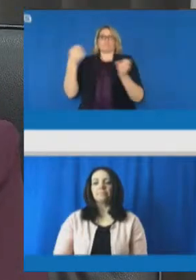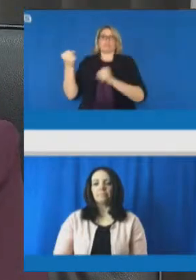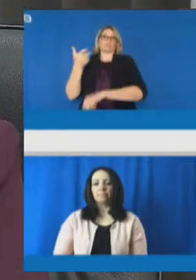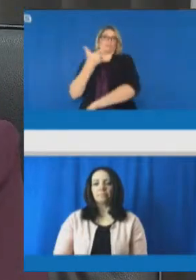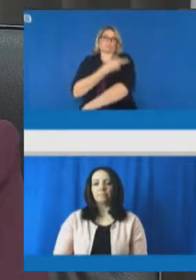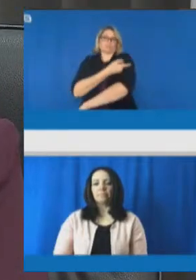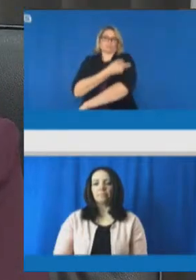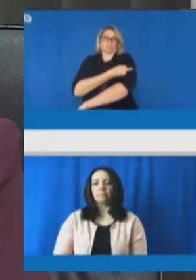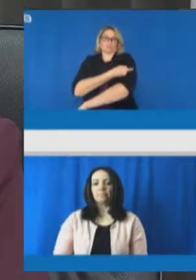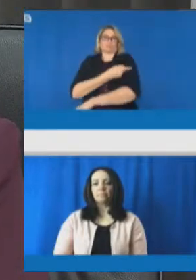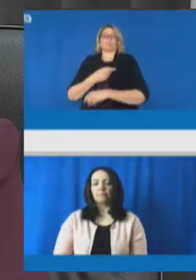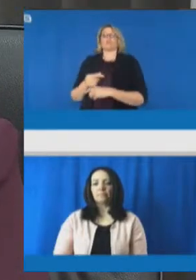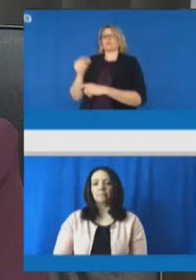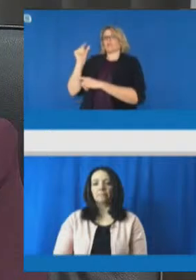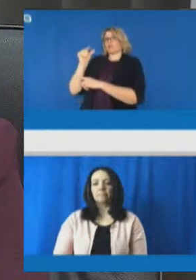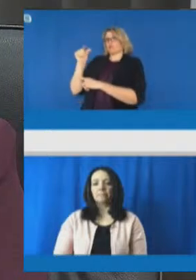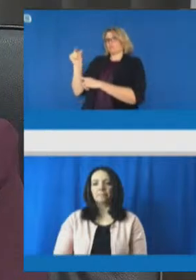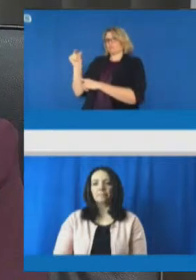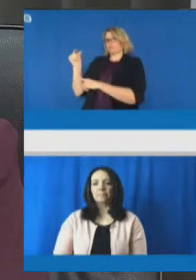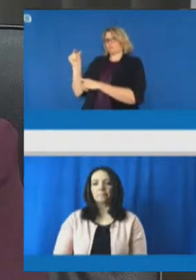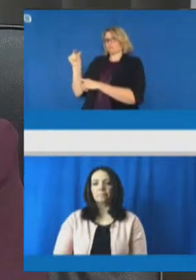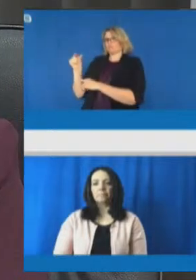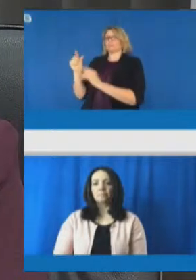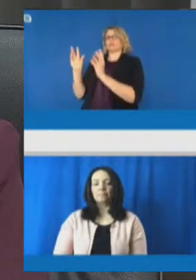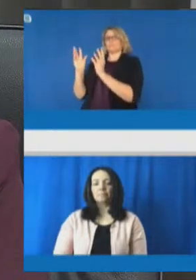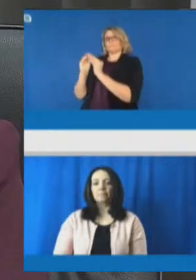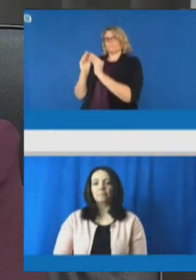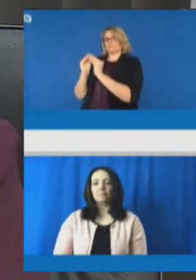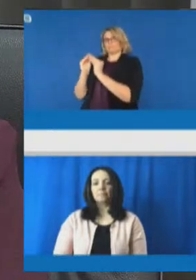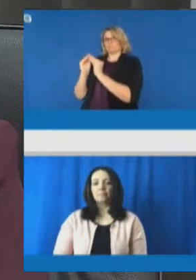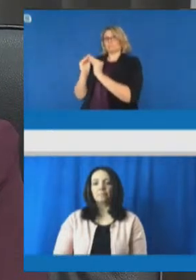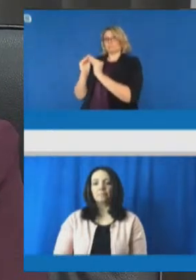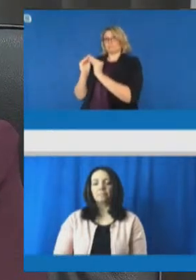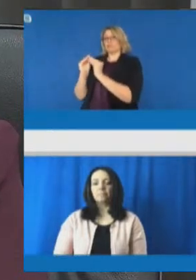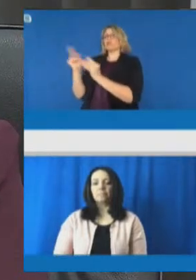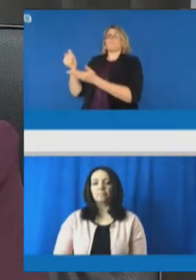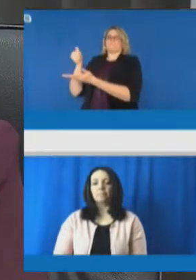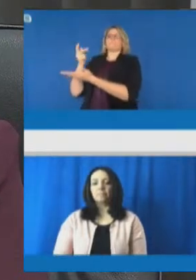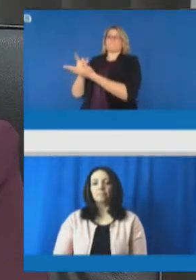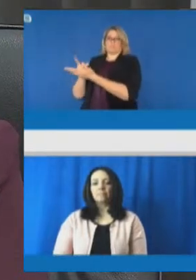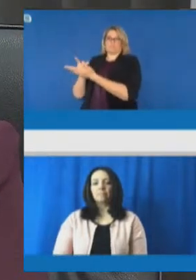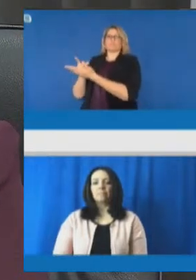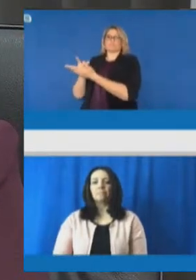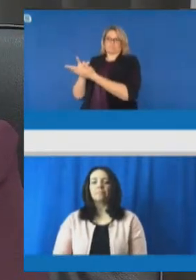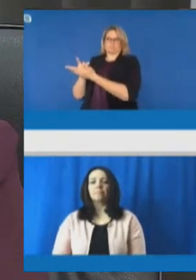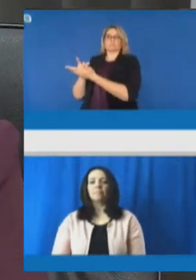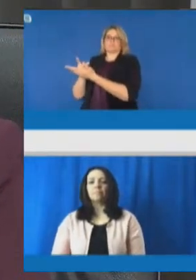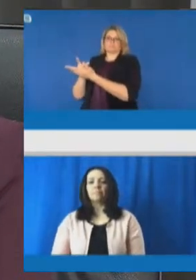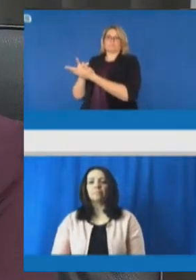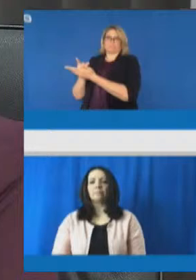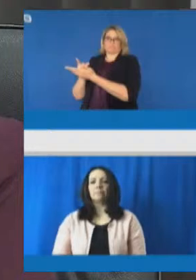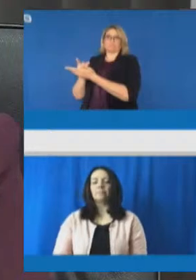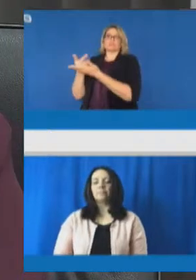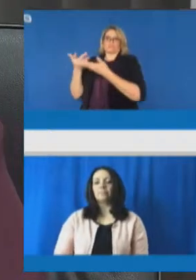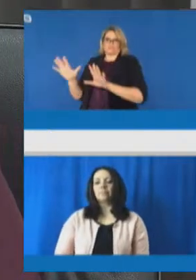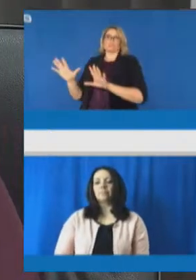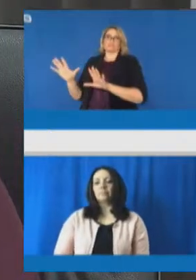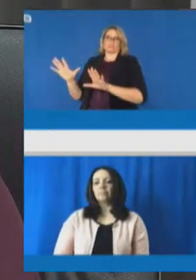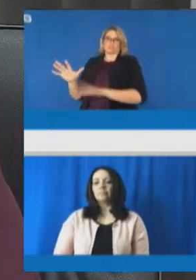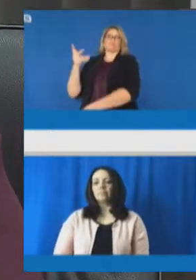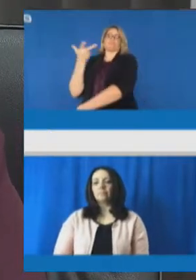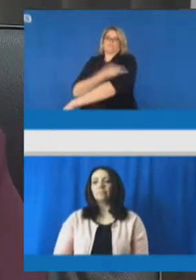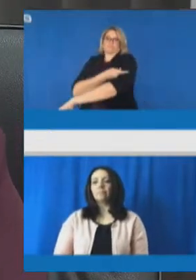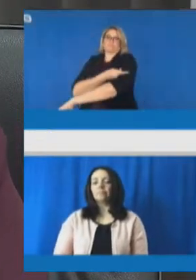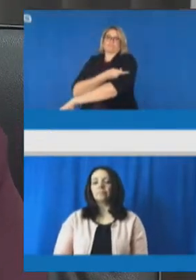COVID-19 virus, not only from the effects of severe outcomes, but also the effects of transmission. It will use